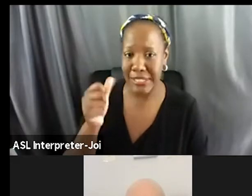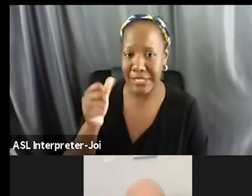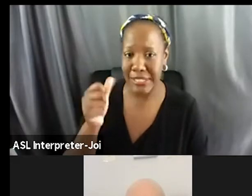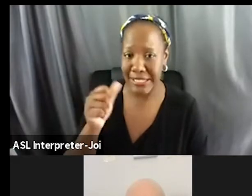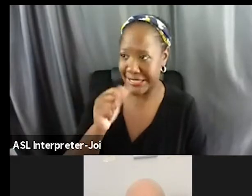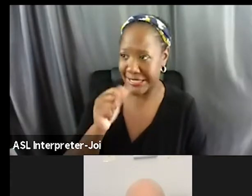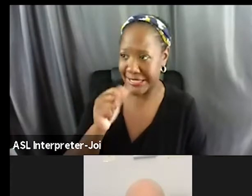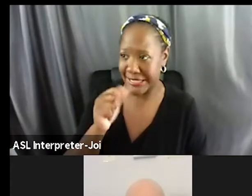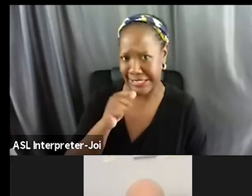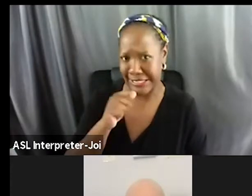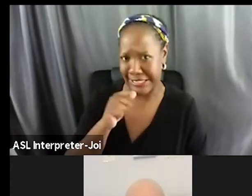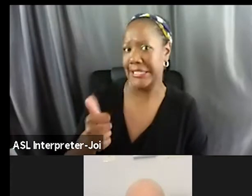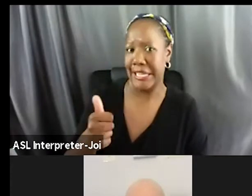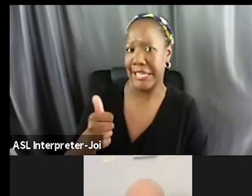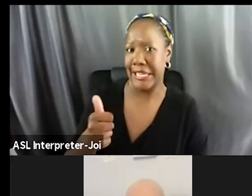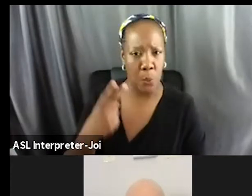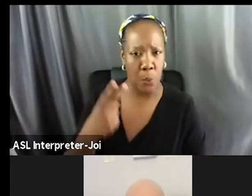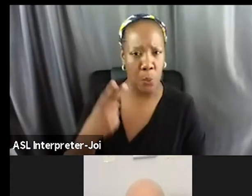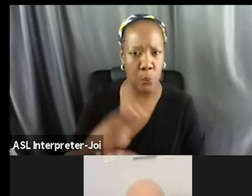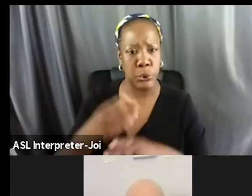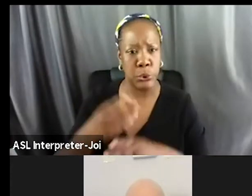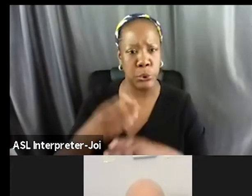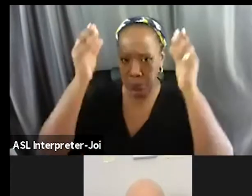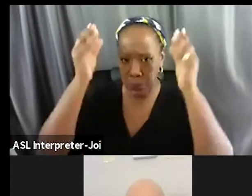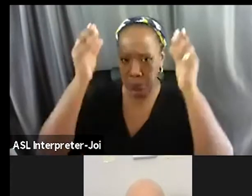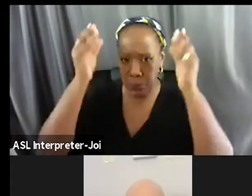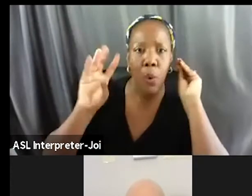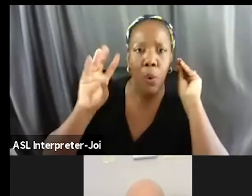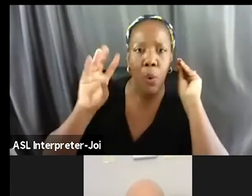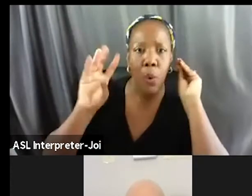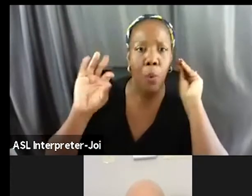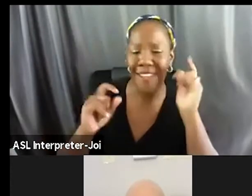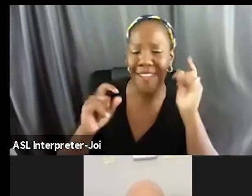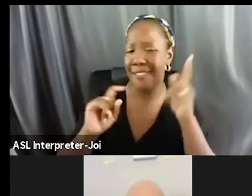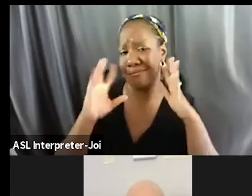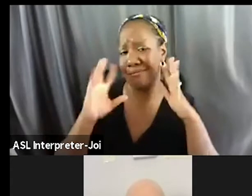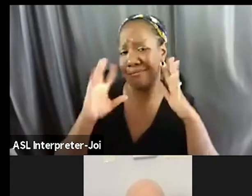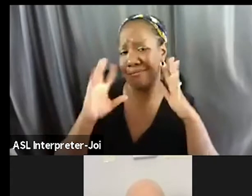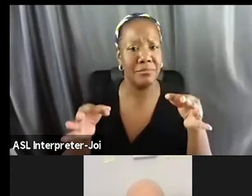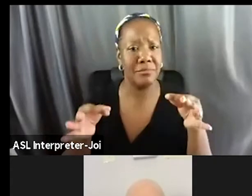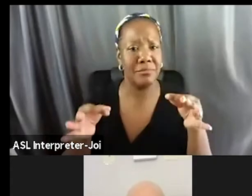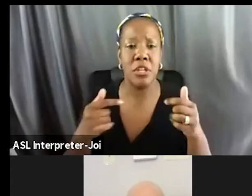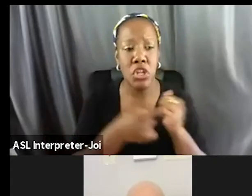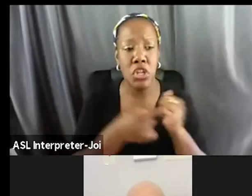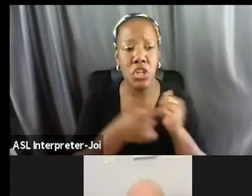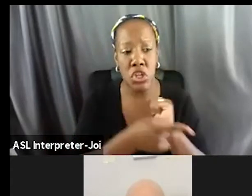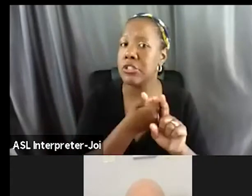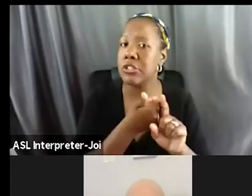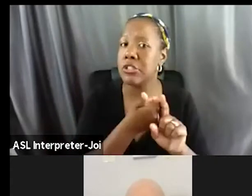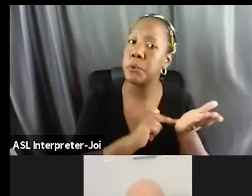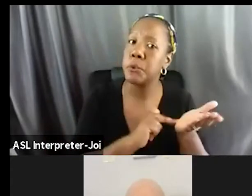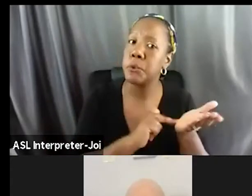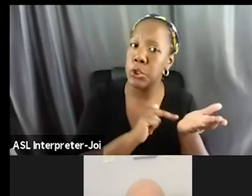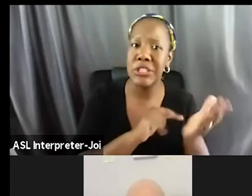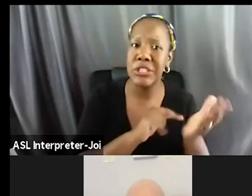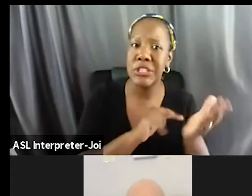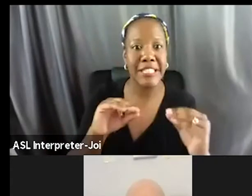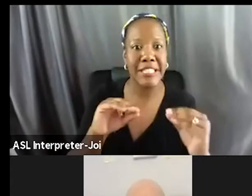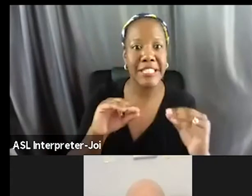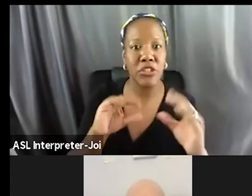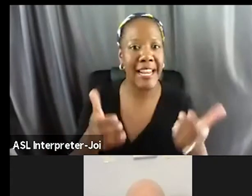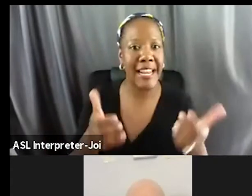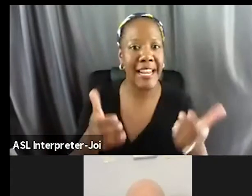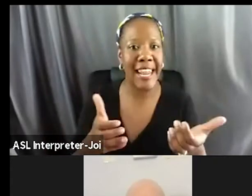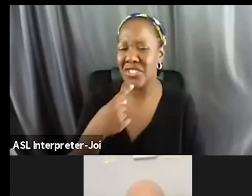worn wigs and that kind of thing. And she had made a decision. She was a nurse and she was teaching a class, and she said she had just got